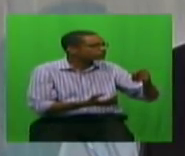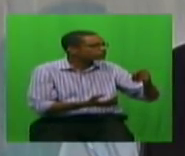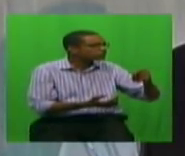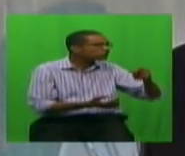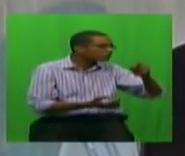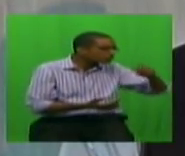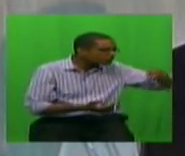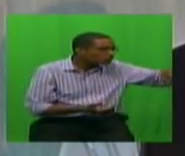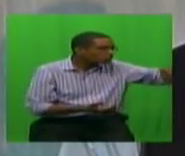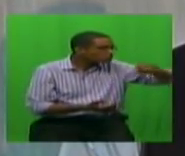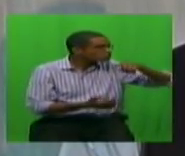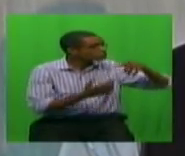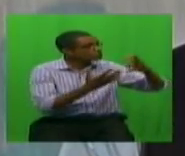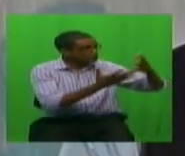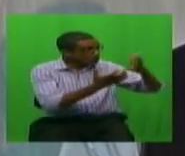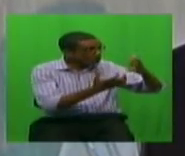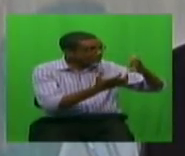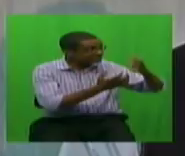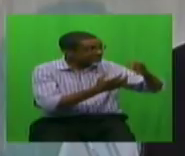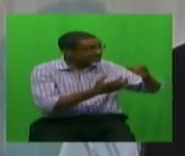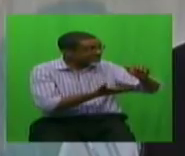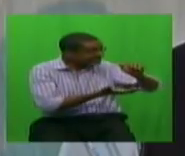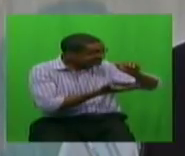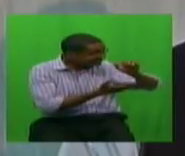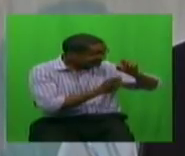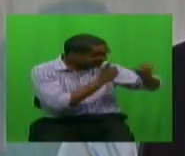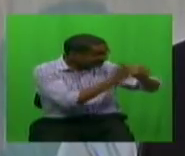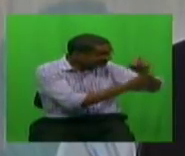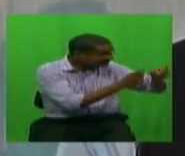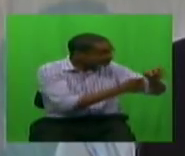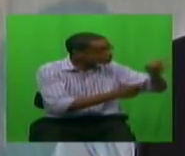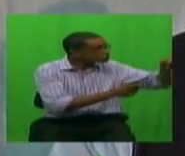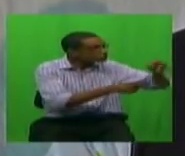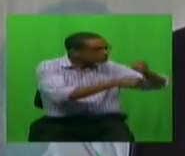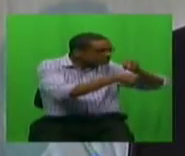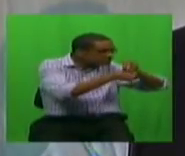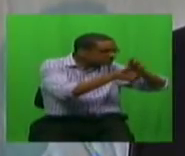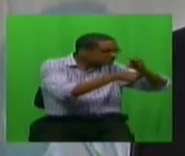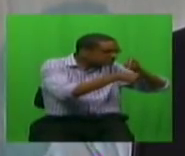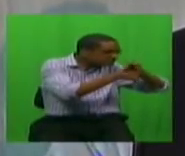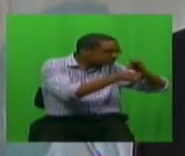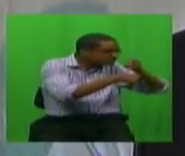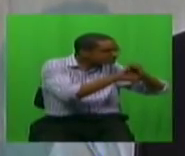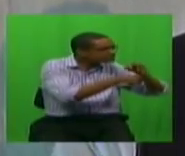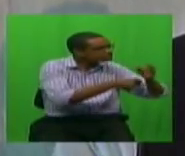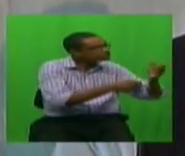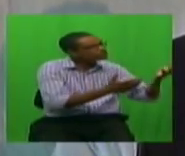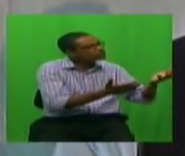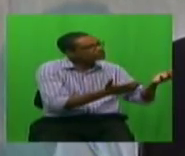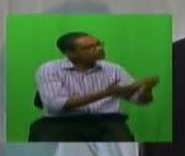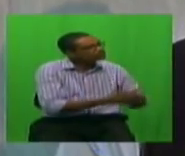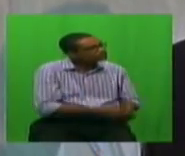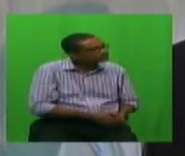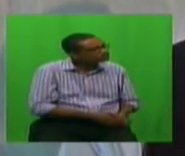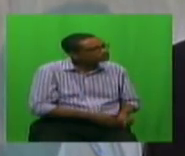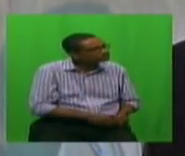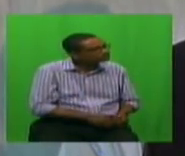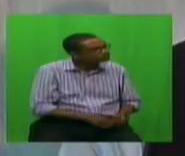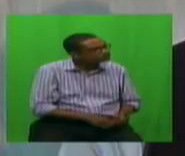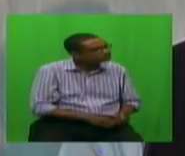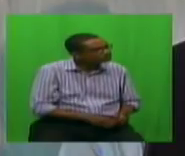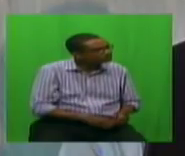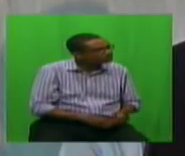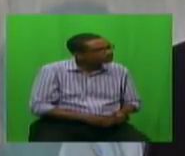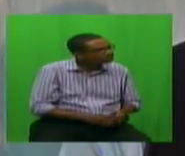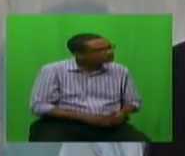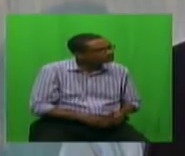want to donate, but there are other people trying to pose and capitalize on people's grief? Is this something that you all are looking at? And by extension, of